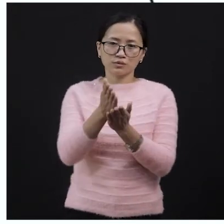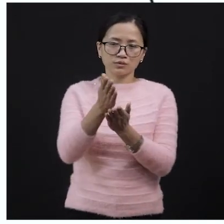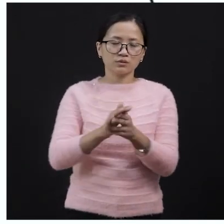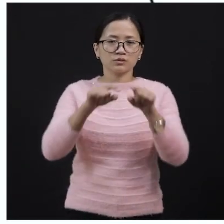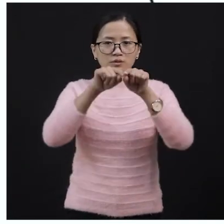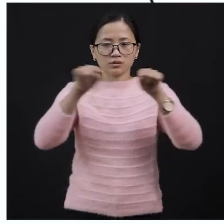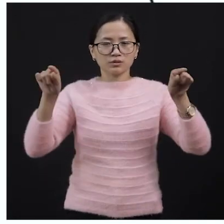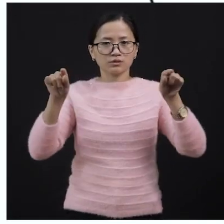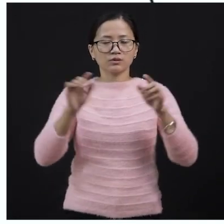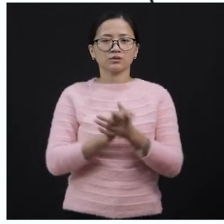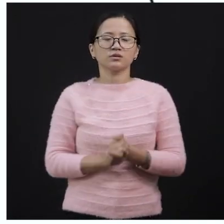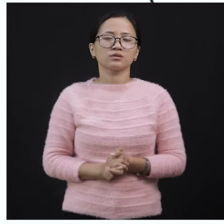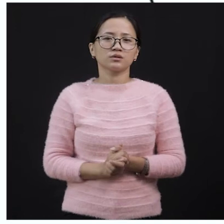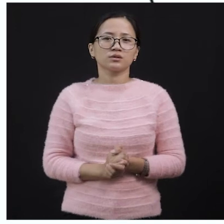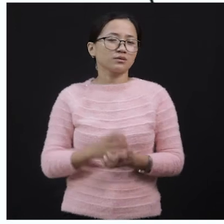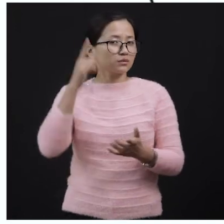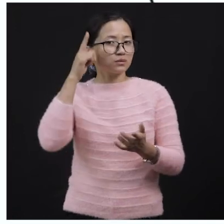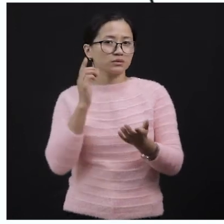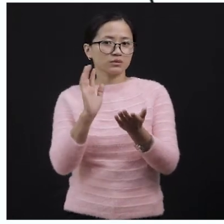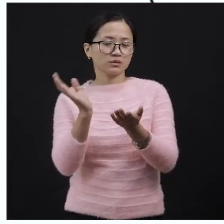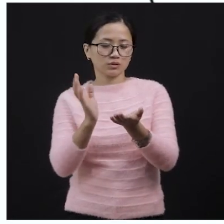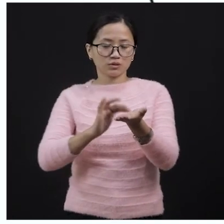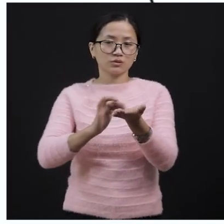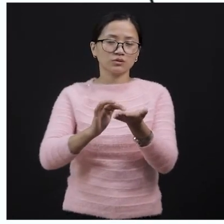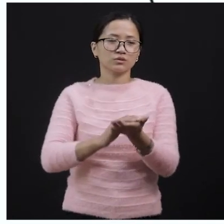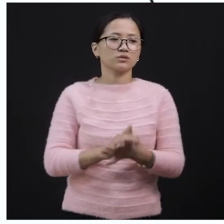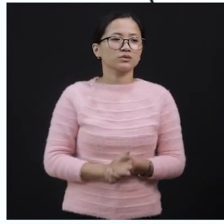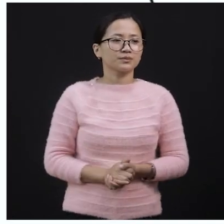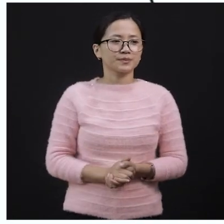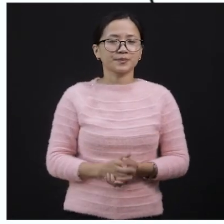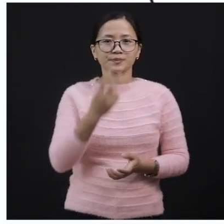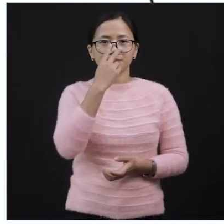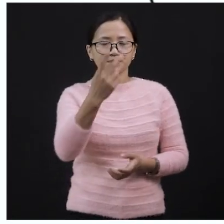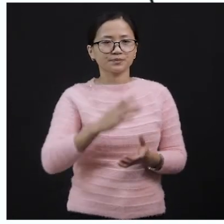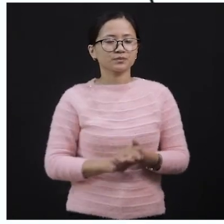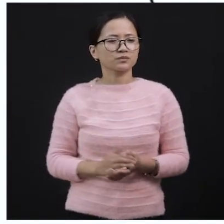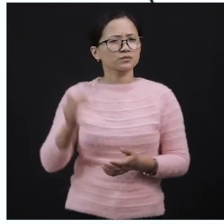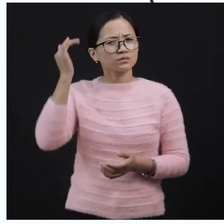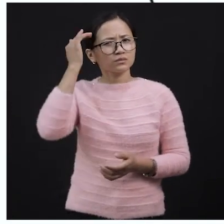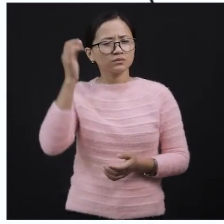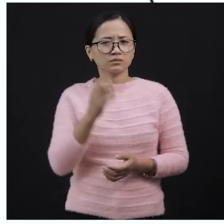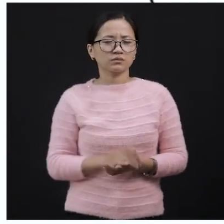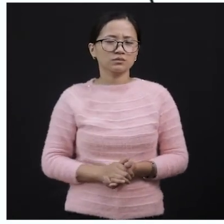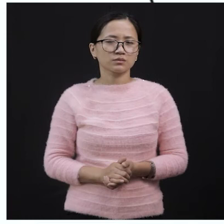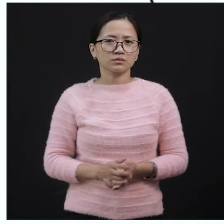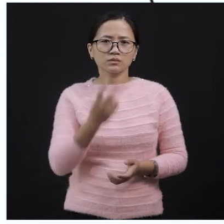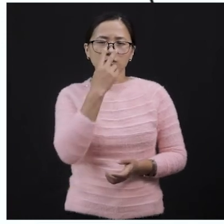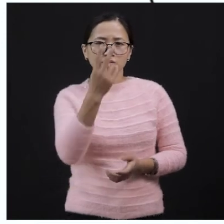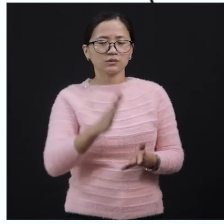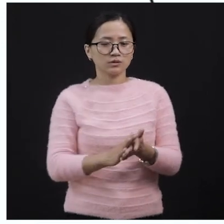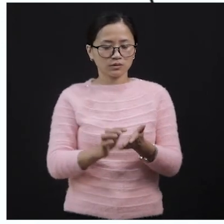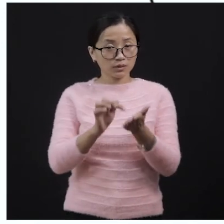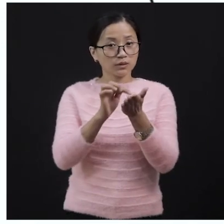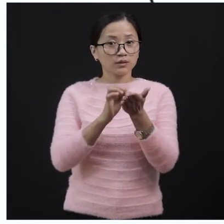line, then a shadow is formed, right? So we can see the shadow here. But did you notice here? The